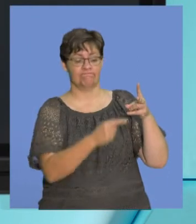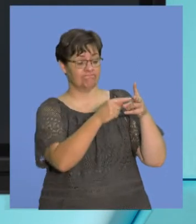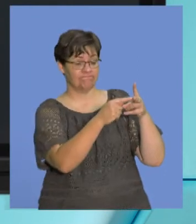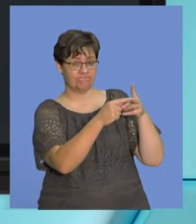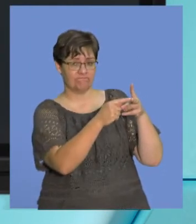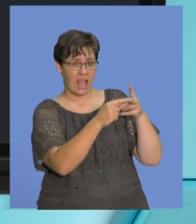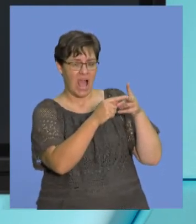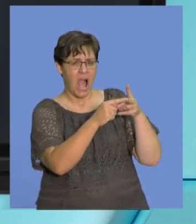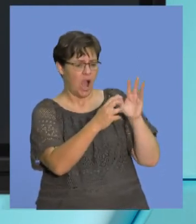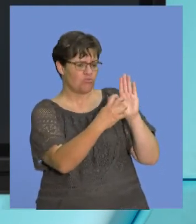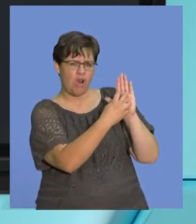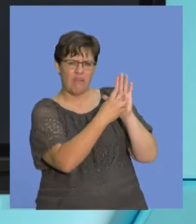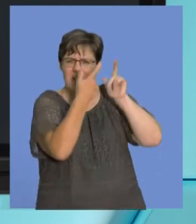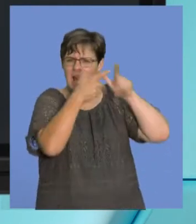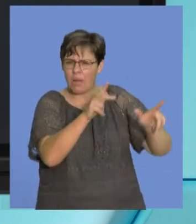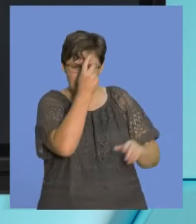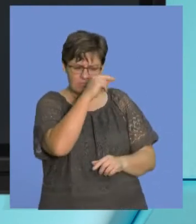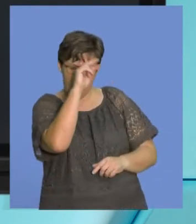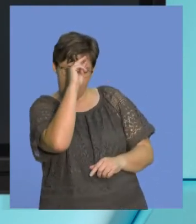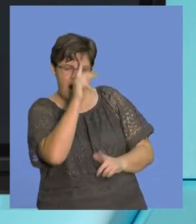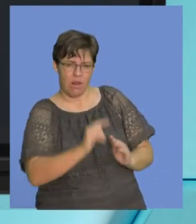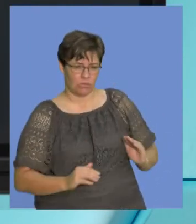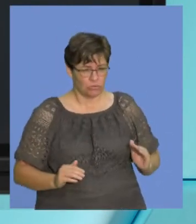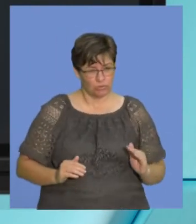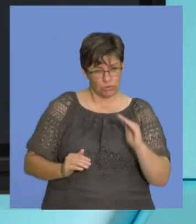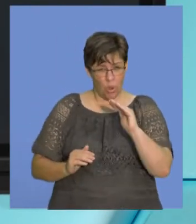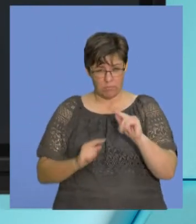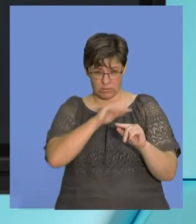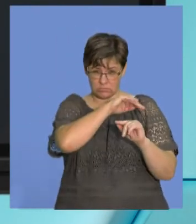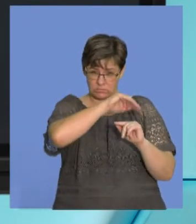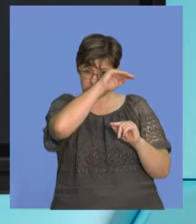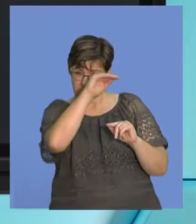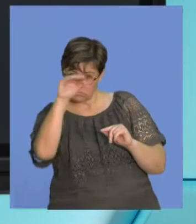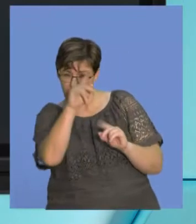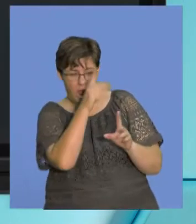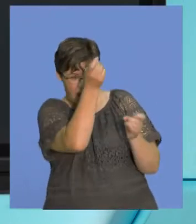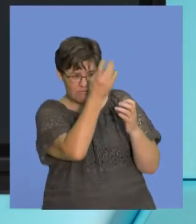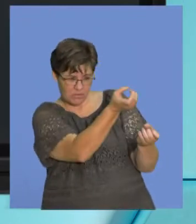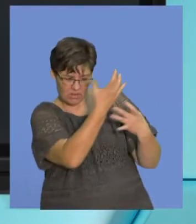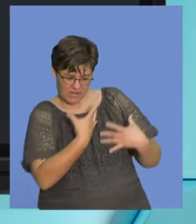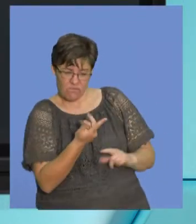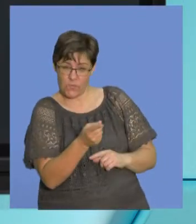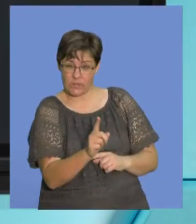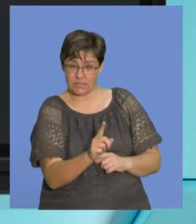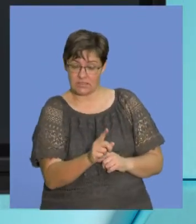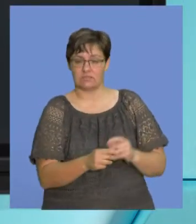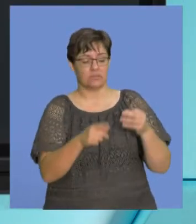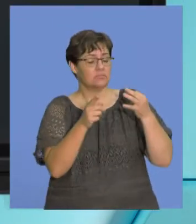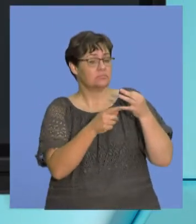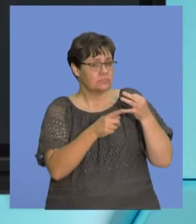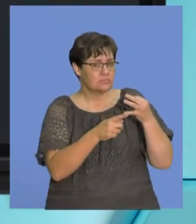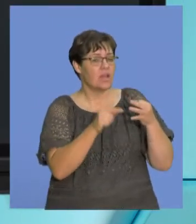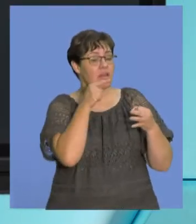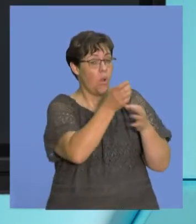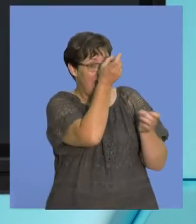the language of a graph in terms of the slope, trying to understand what the graph gives us information around. Now let's look at how we